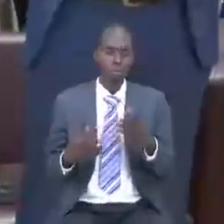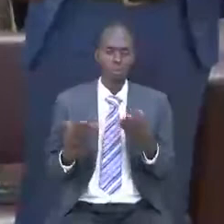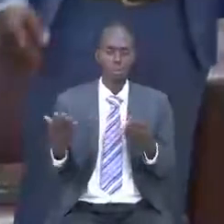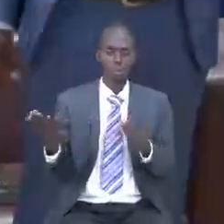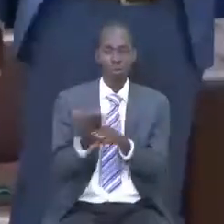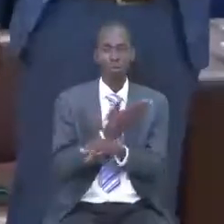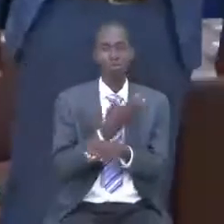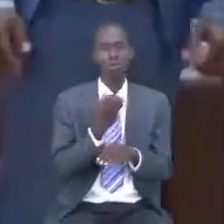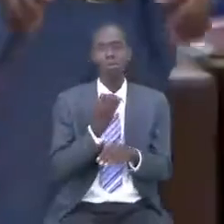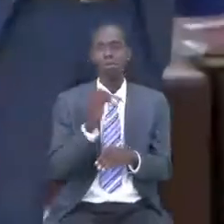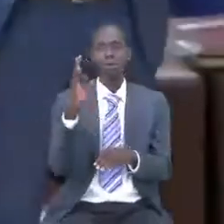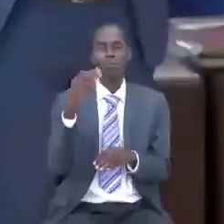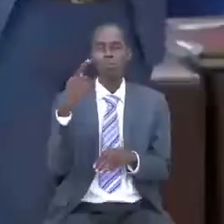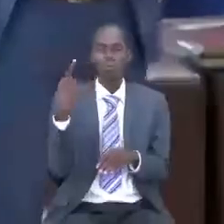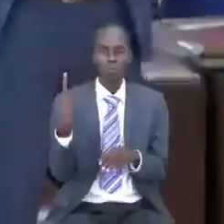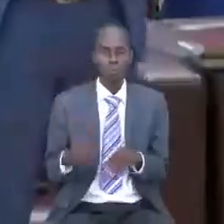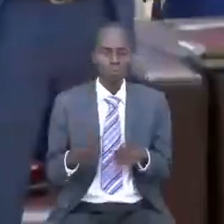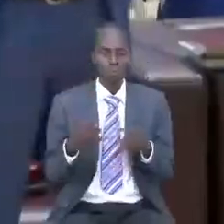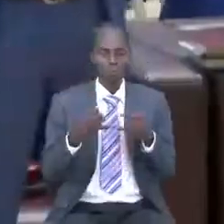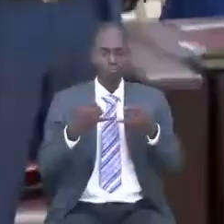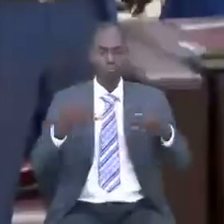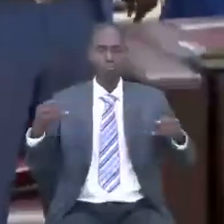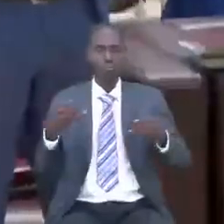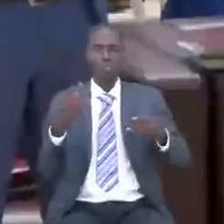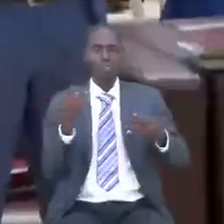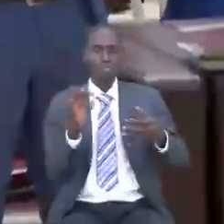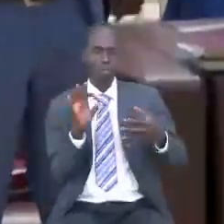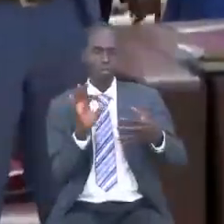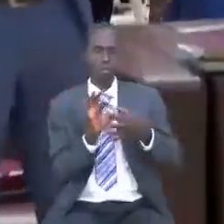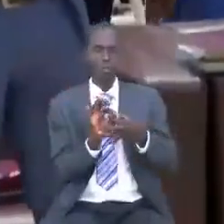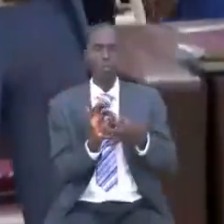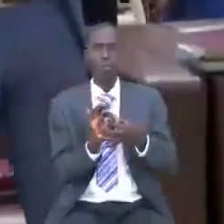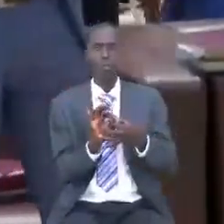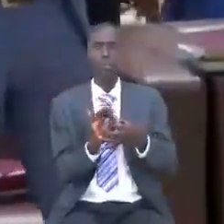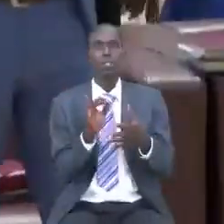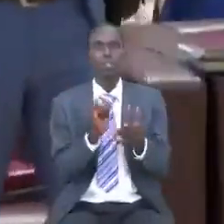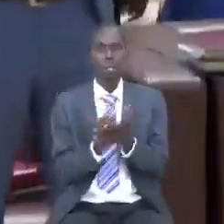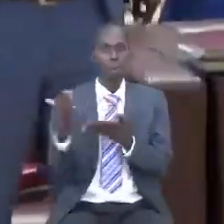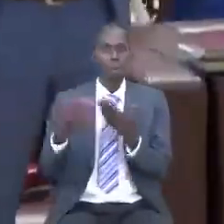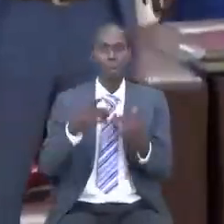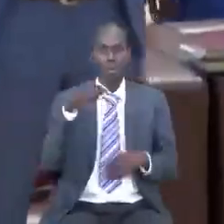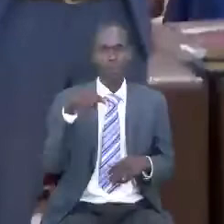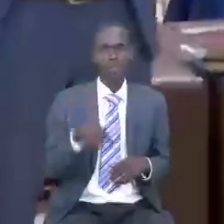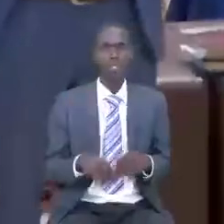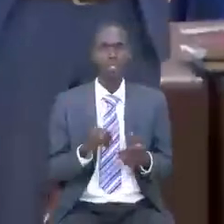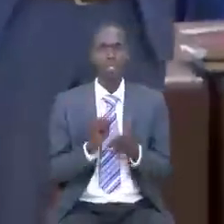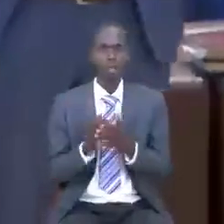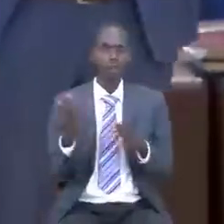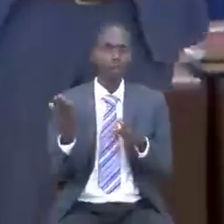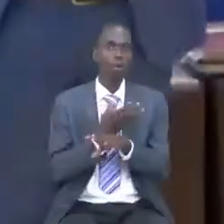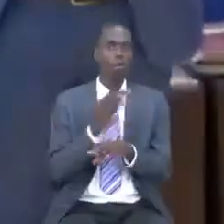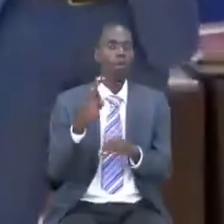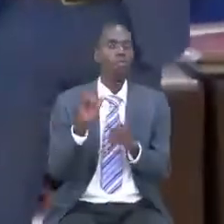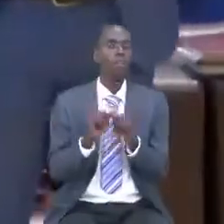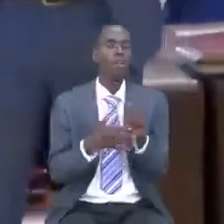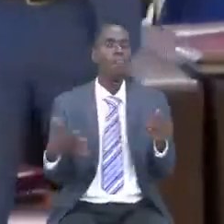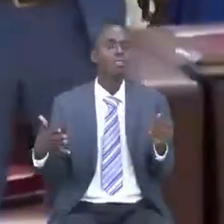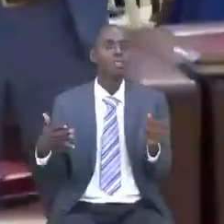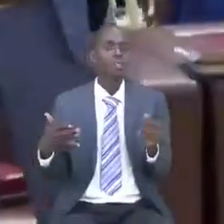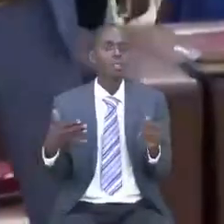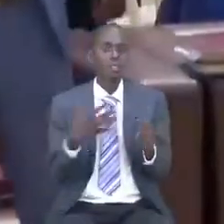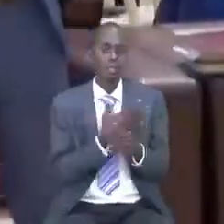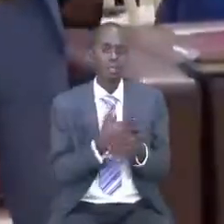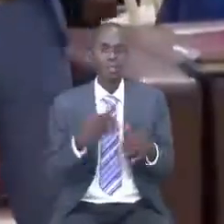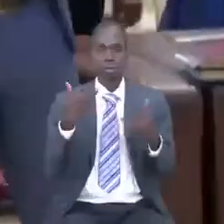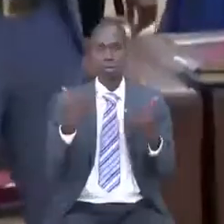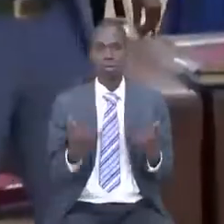the cord that had tied you down, that cuts everything. And now you're able